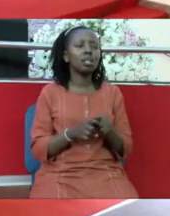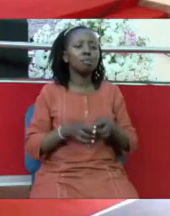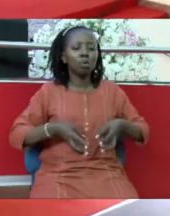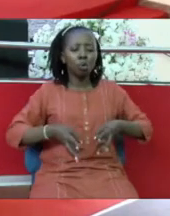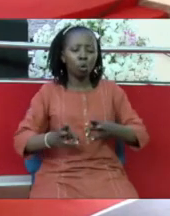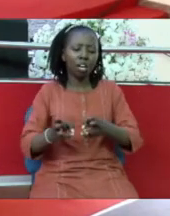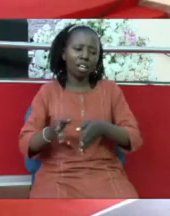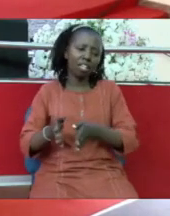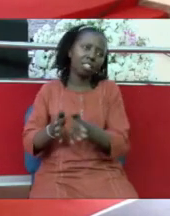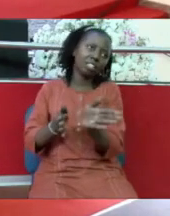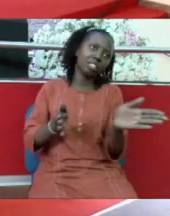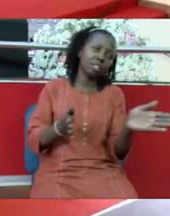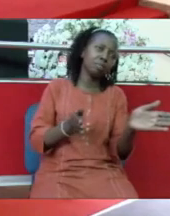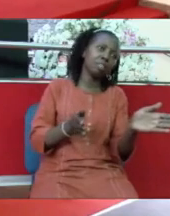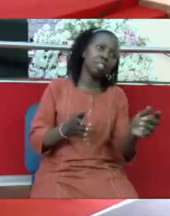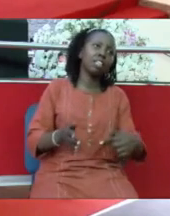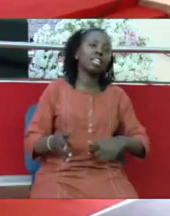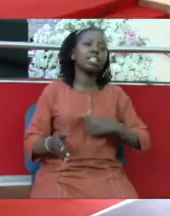misleading yourself.